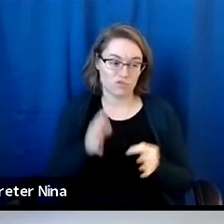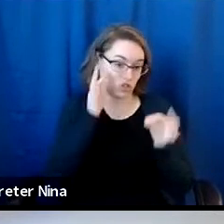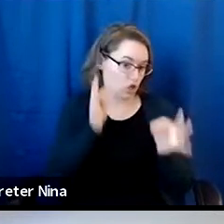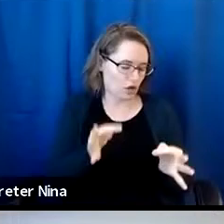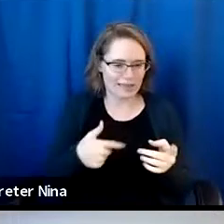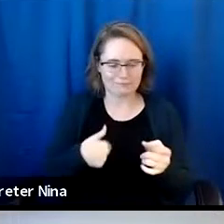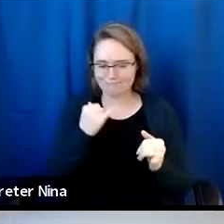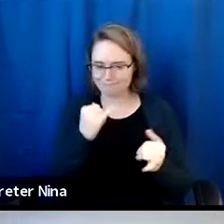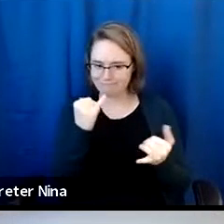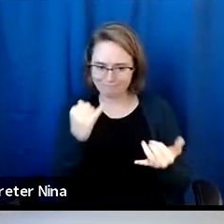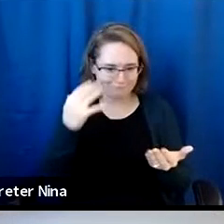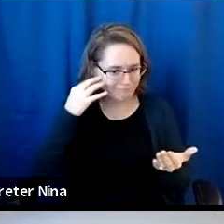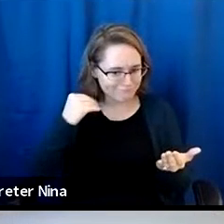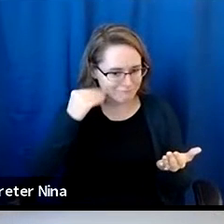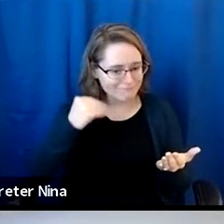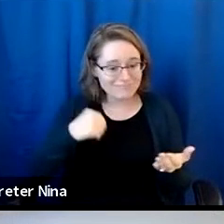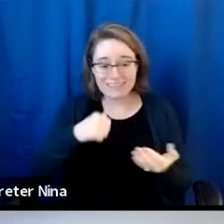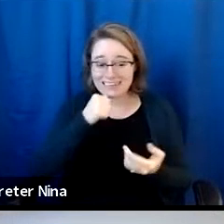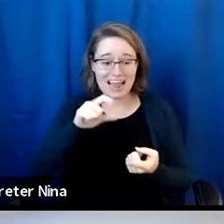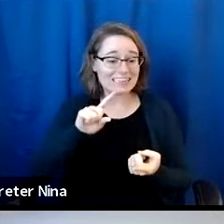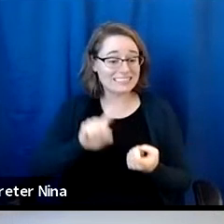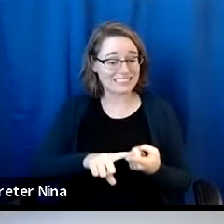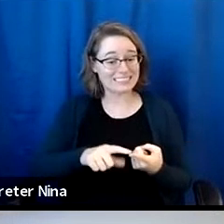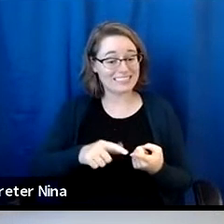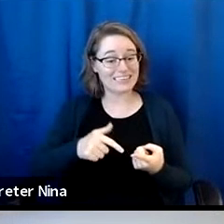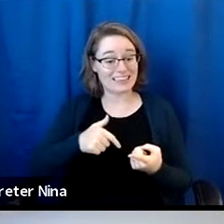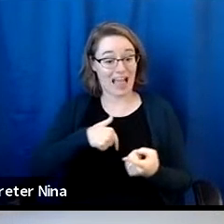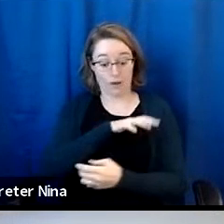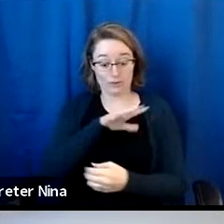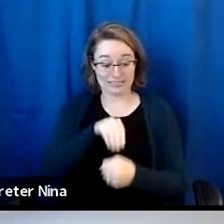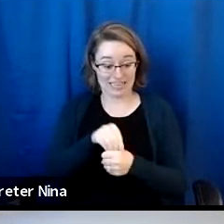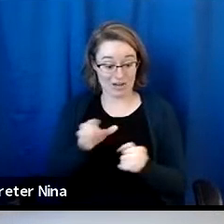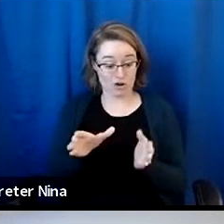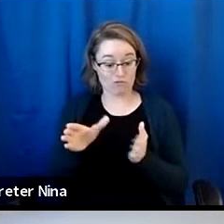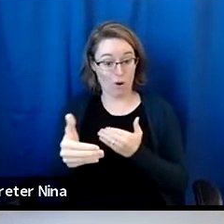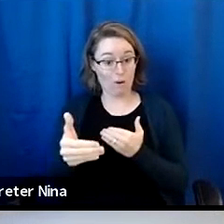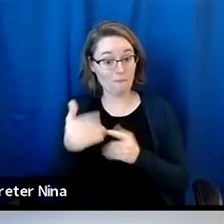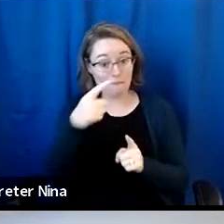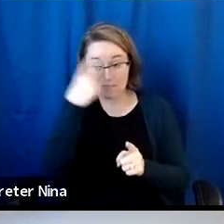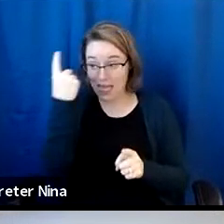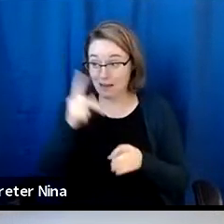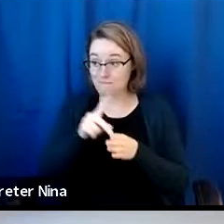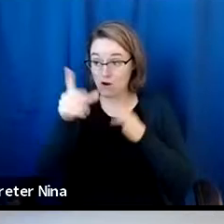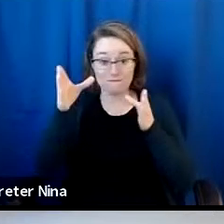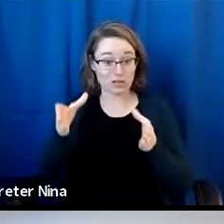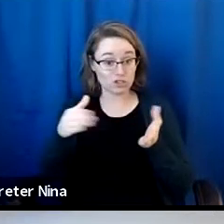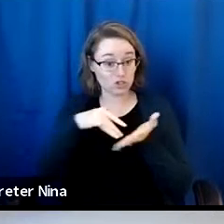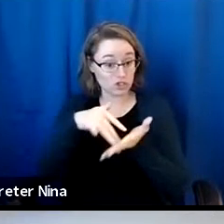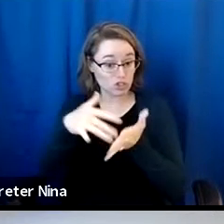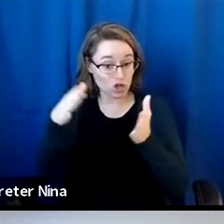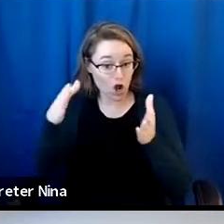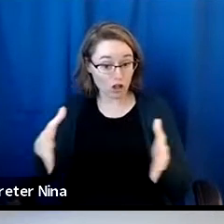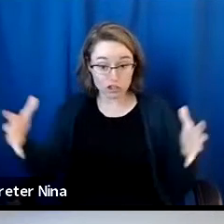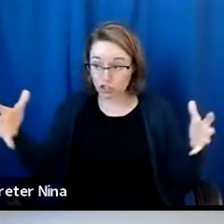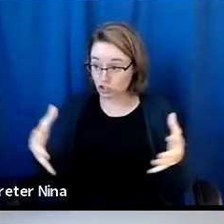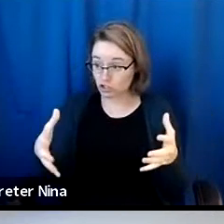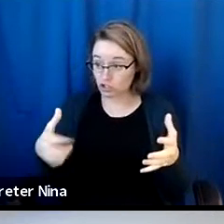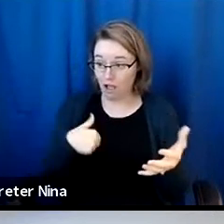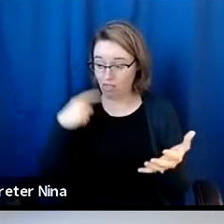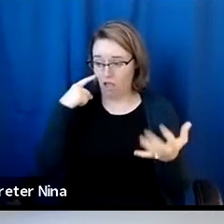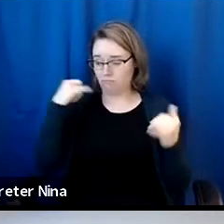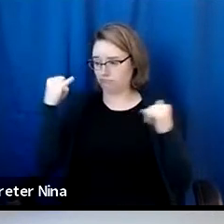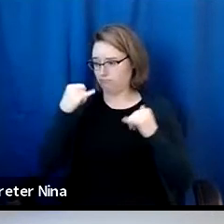through myself. It wasn't until I was in a room of Black professional scholars that I